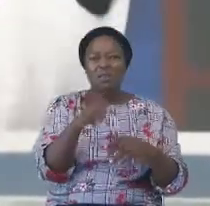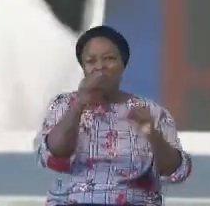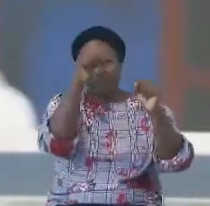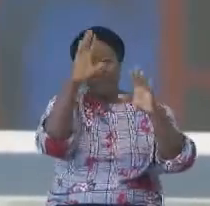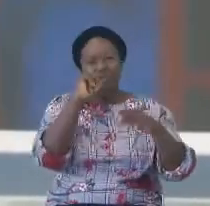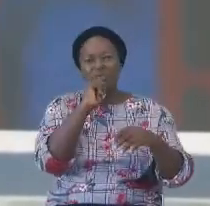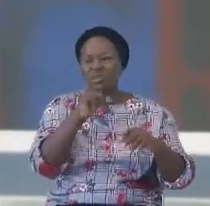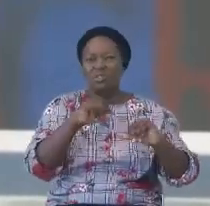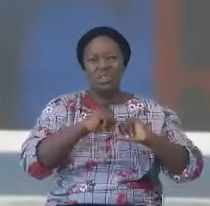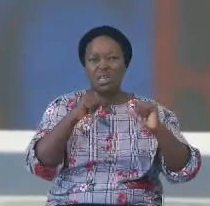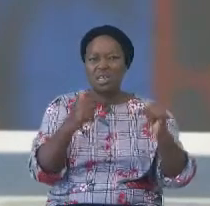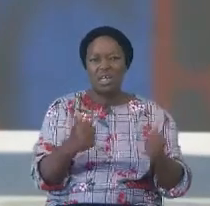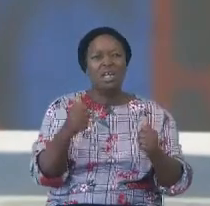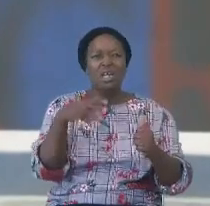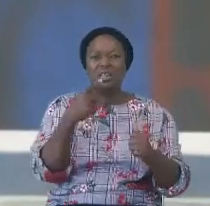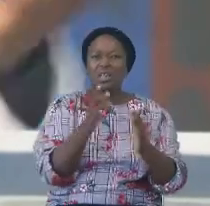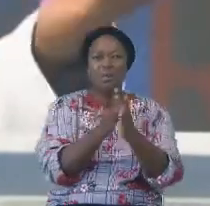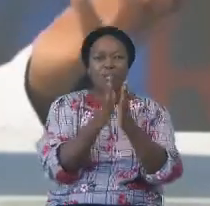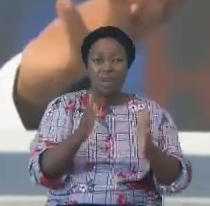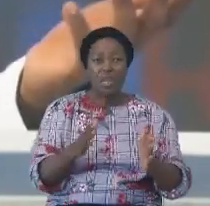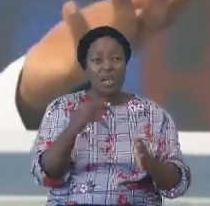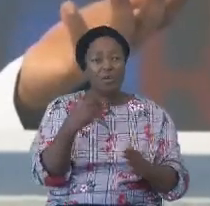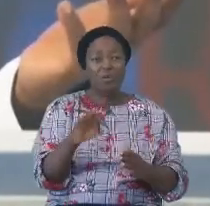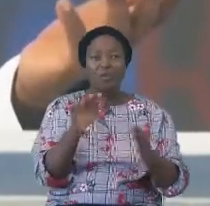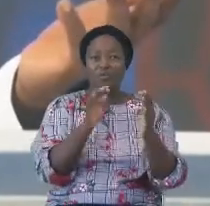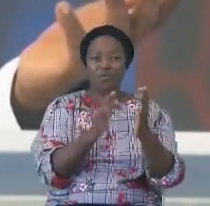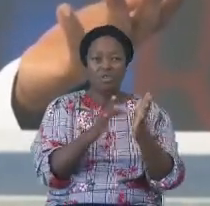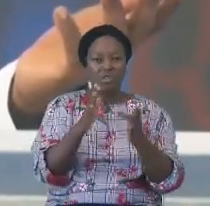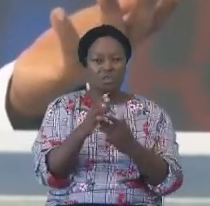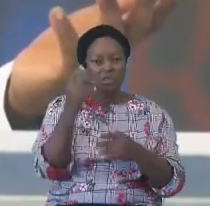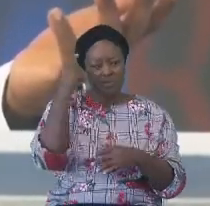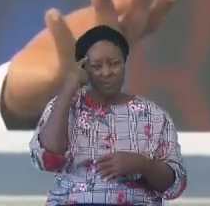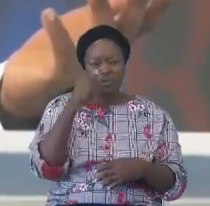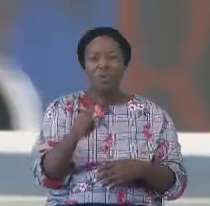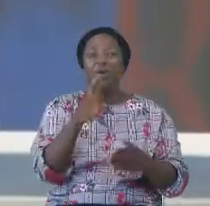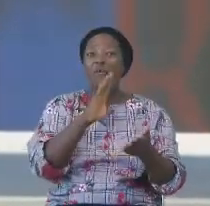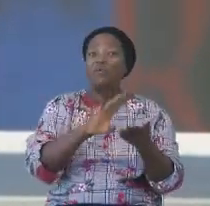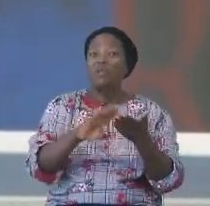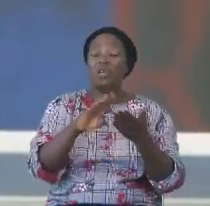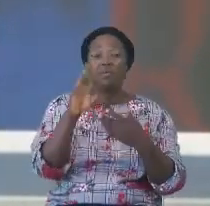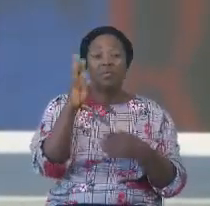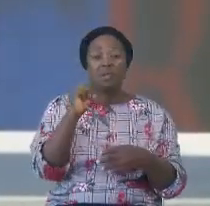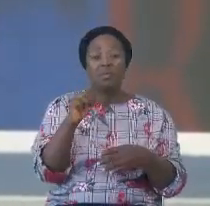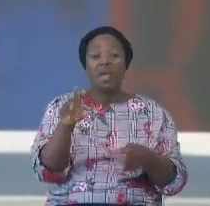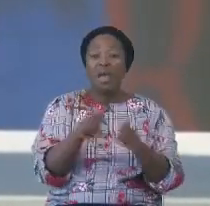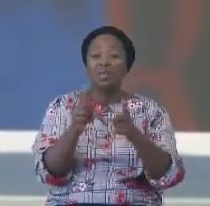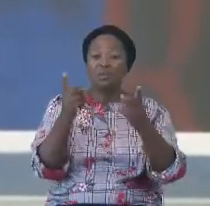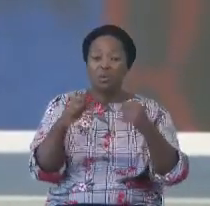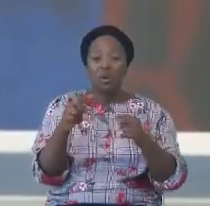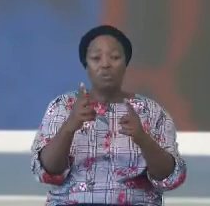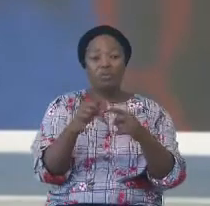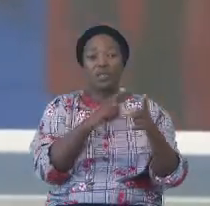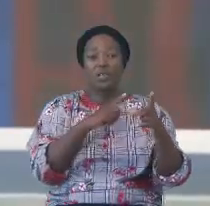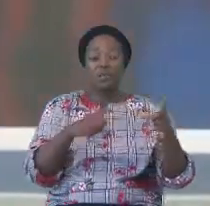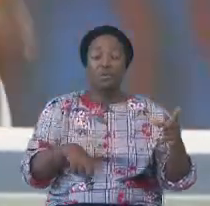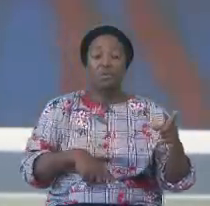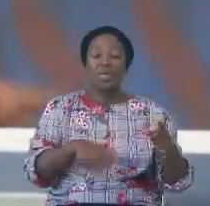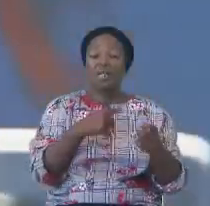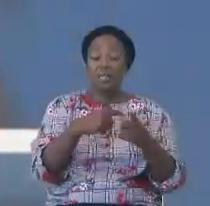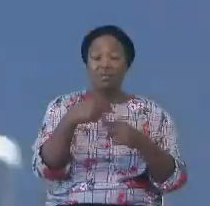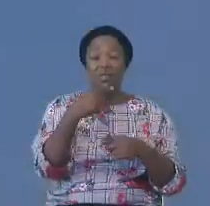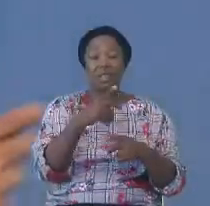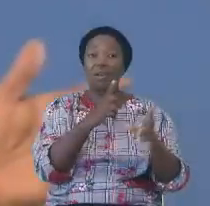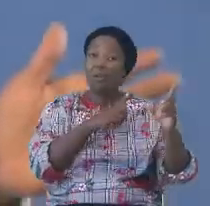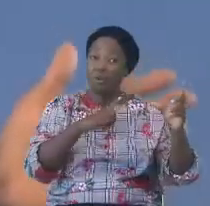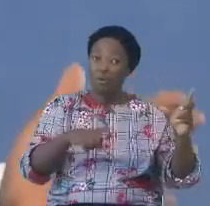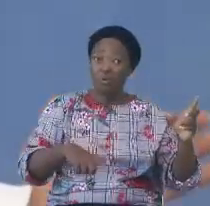the Father will not cast away, the Father will not deny the prayer of Jesus for you.